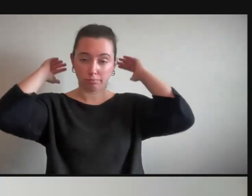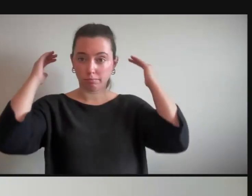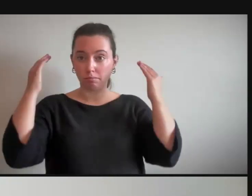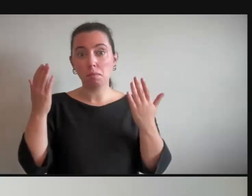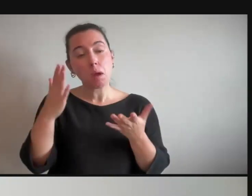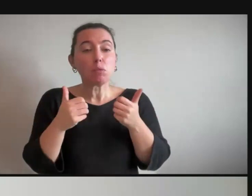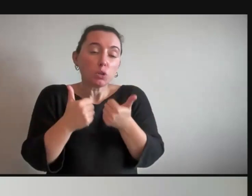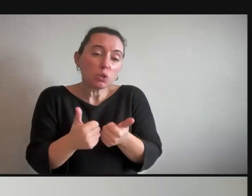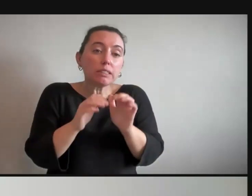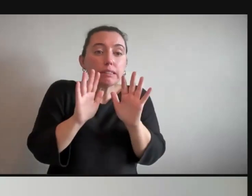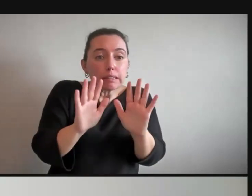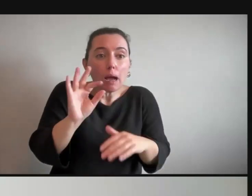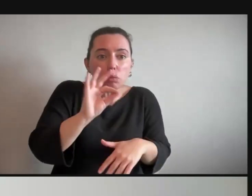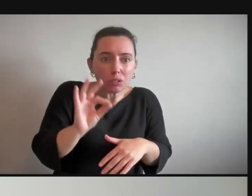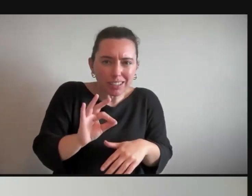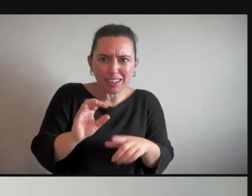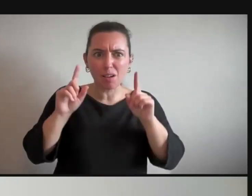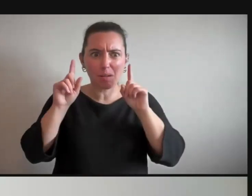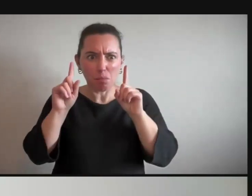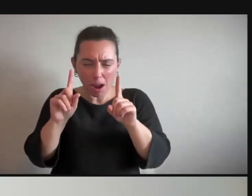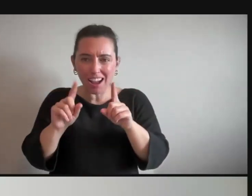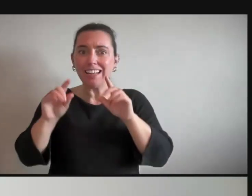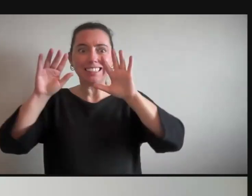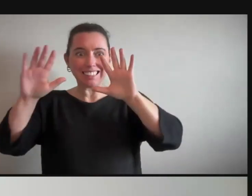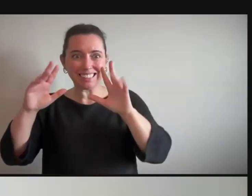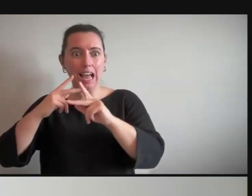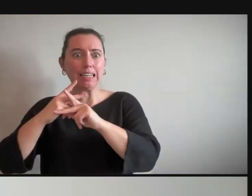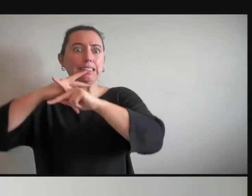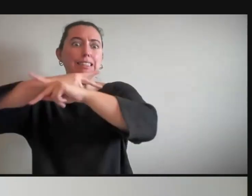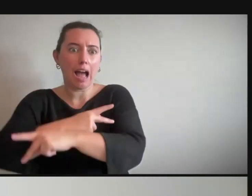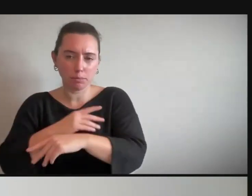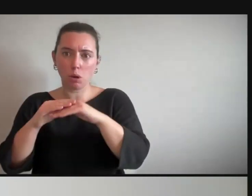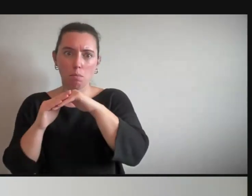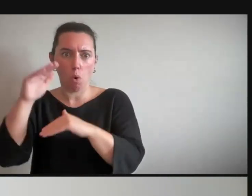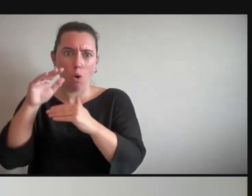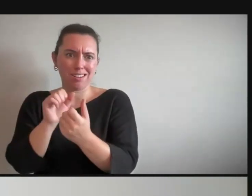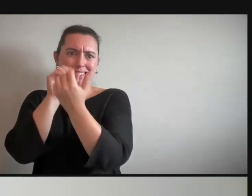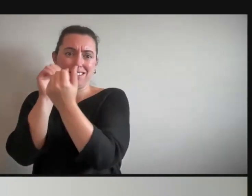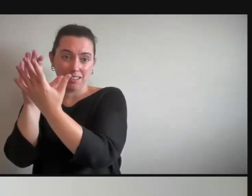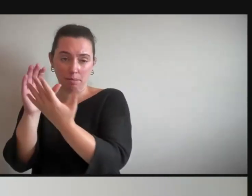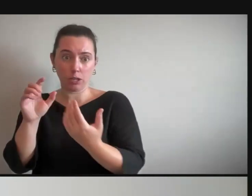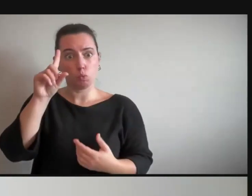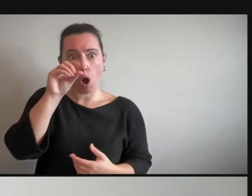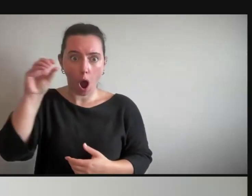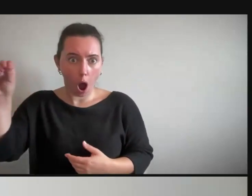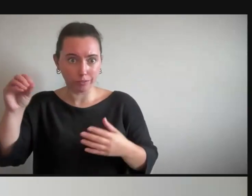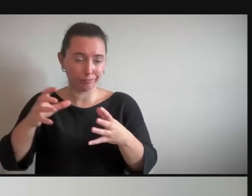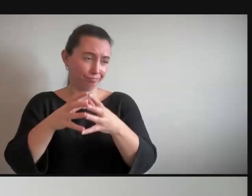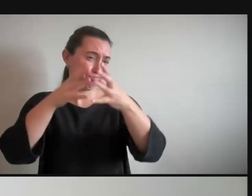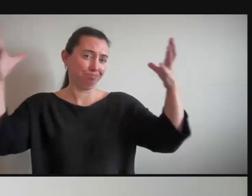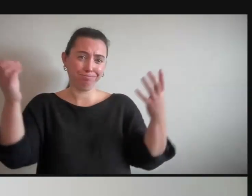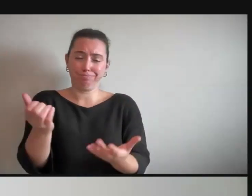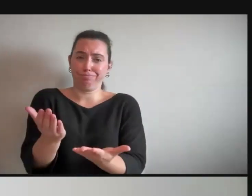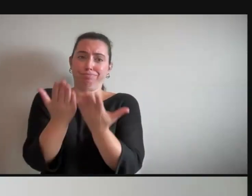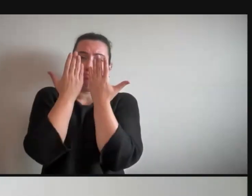10% and 10 times as hard. So it's 100 times as hard. Maybe we should like group together and like